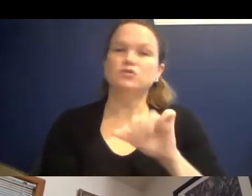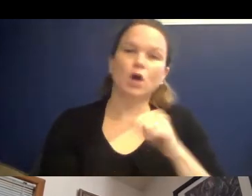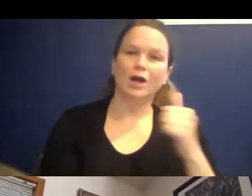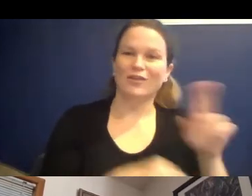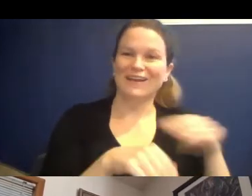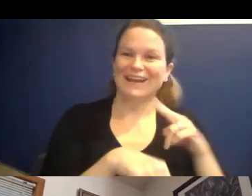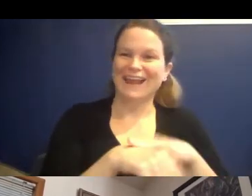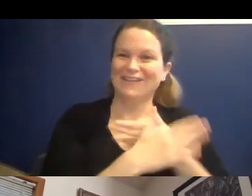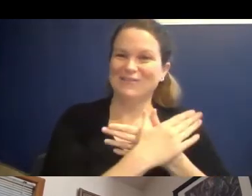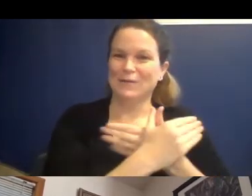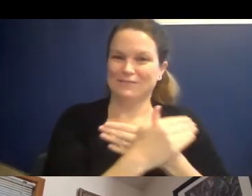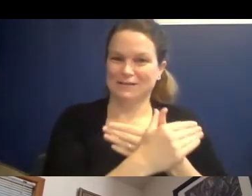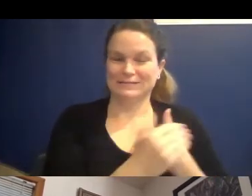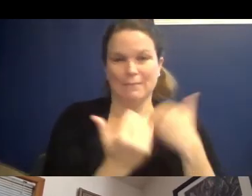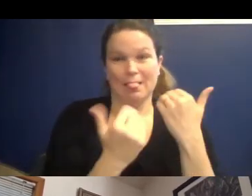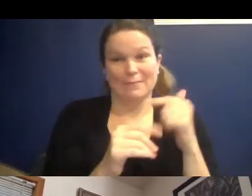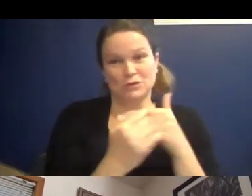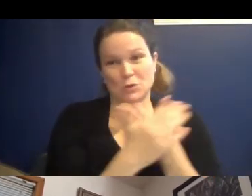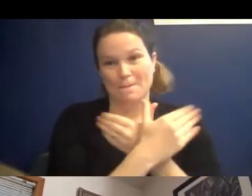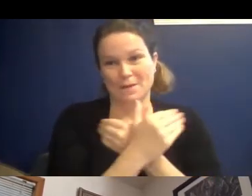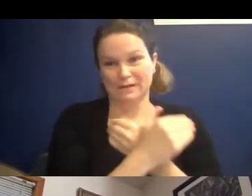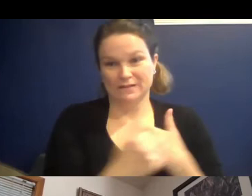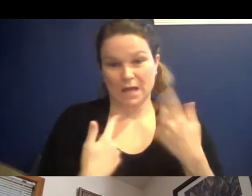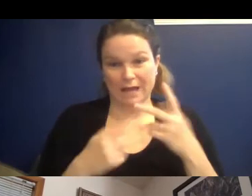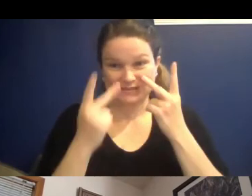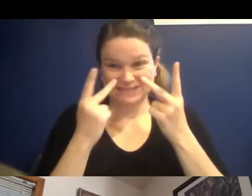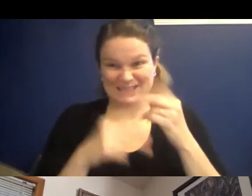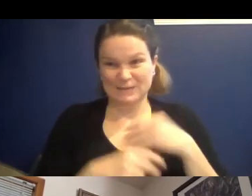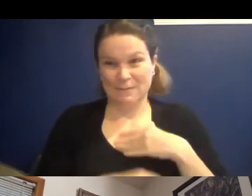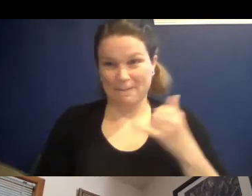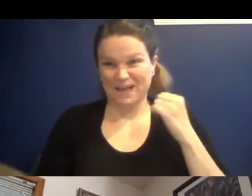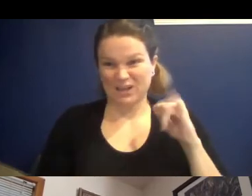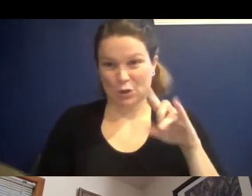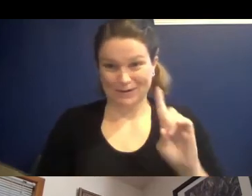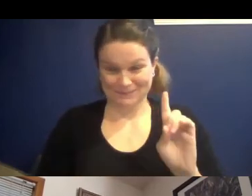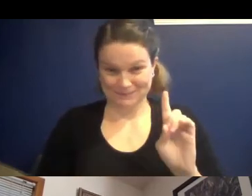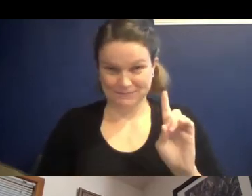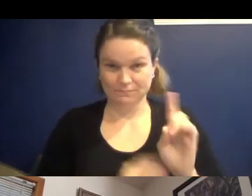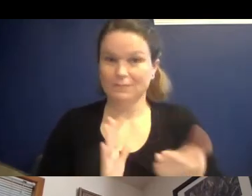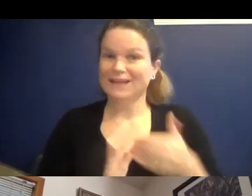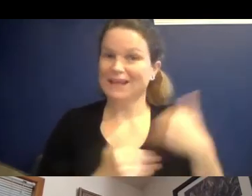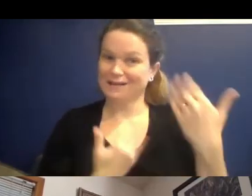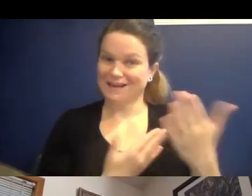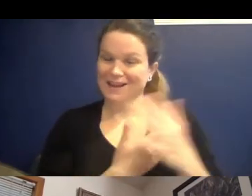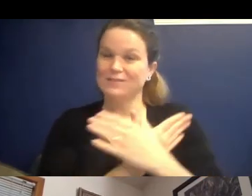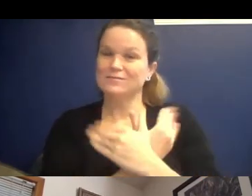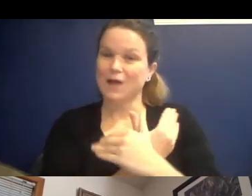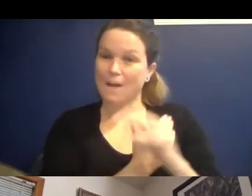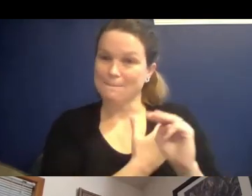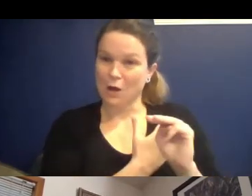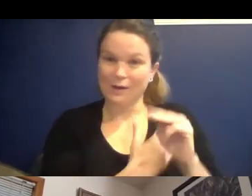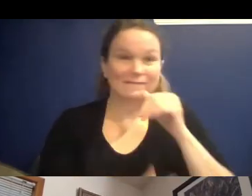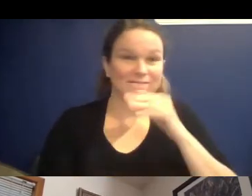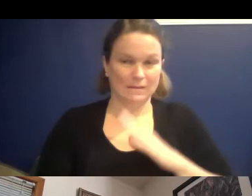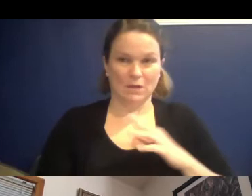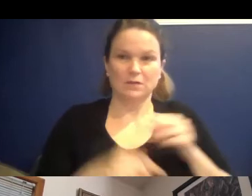And I'm pretty much limited to the butterflies that I've seen in my backyard. So again, here's a monarch, a female